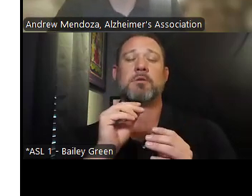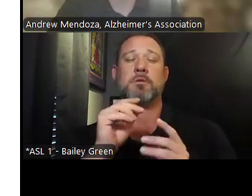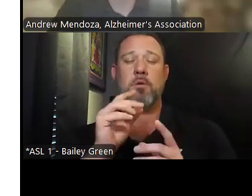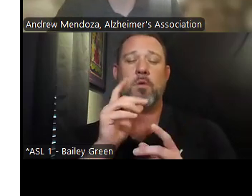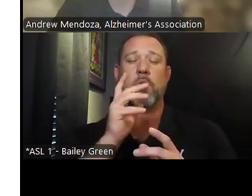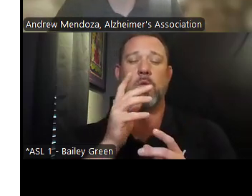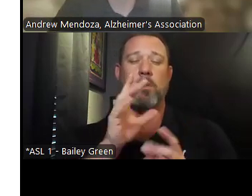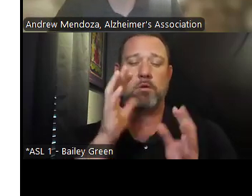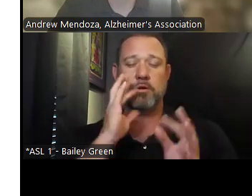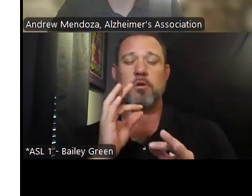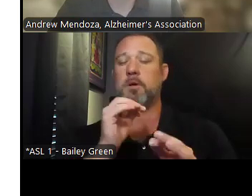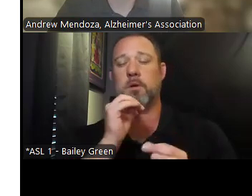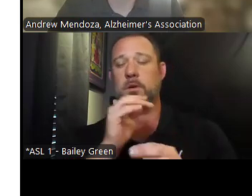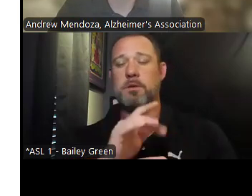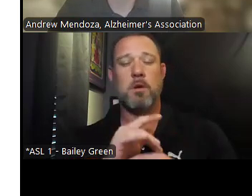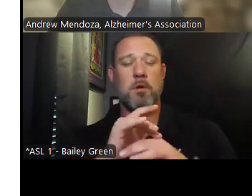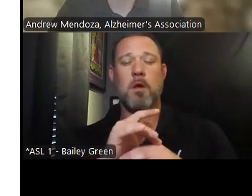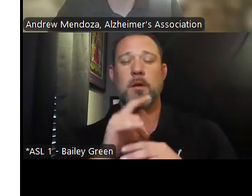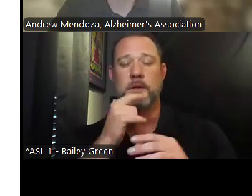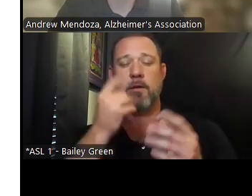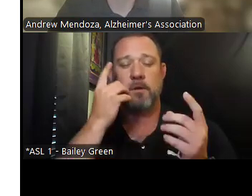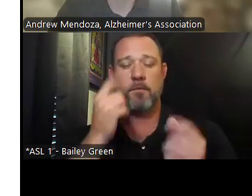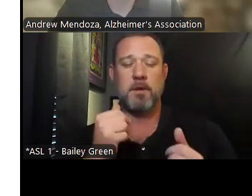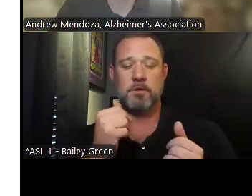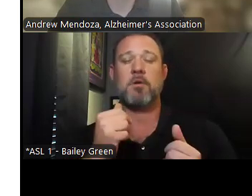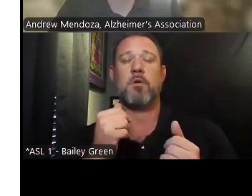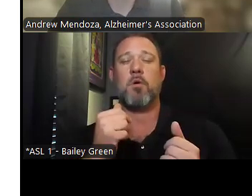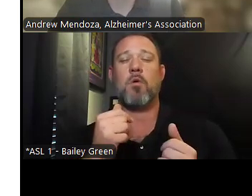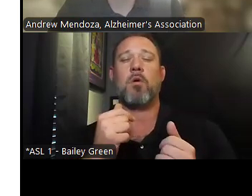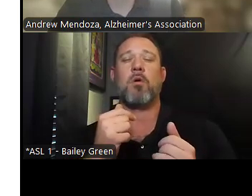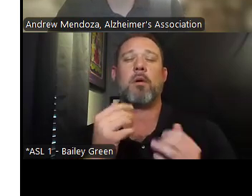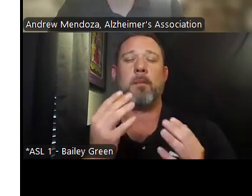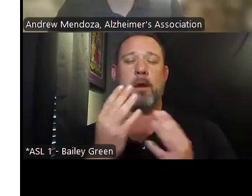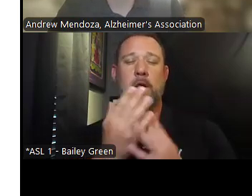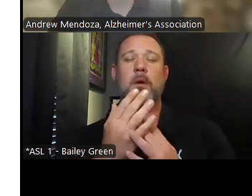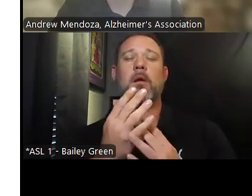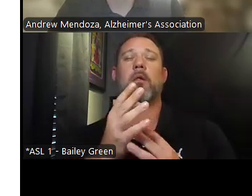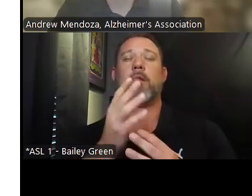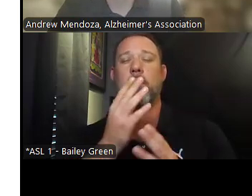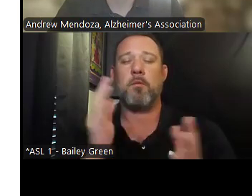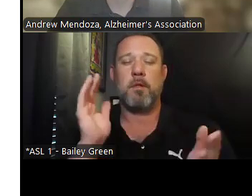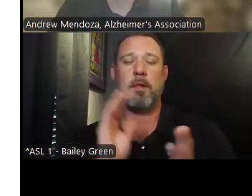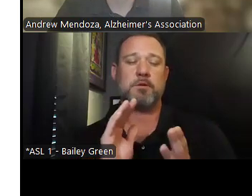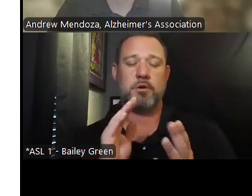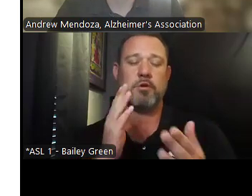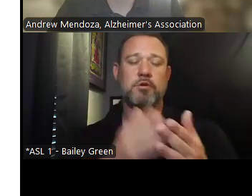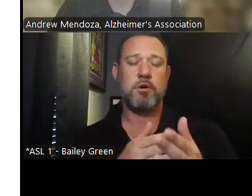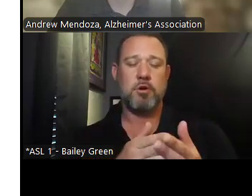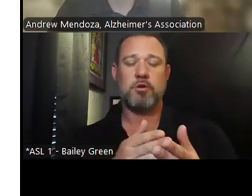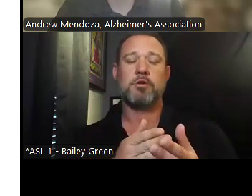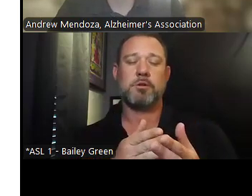that a witness is unreliable because they have dementia or other cognitive impairment, and they will bring lesser charges against